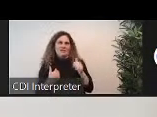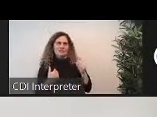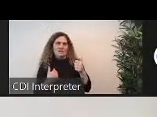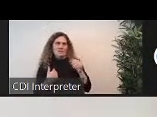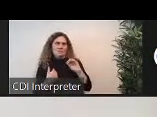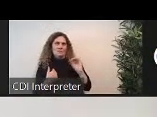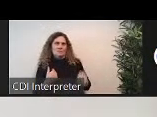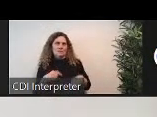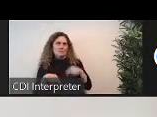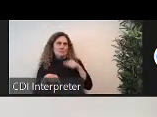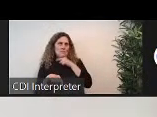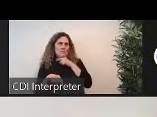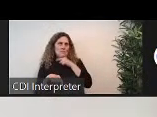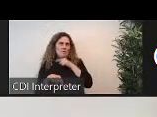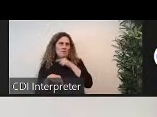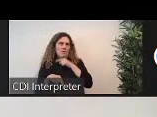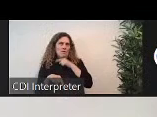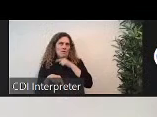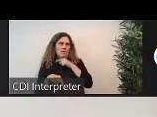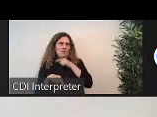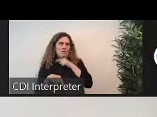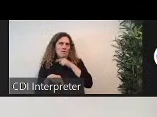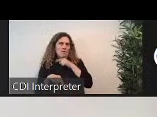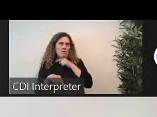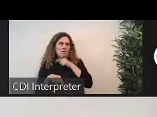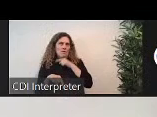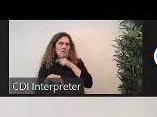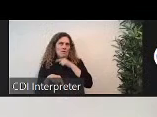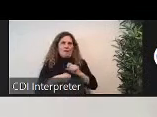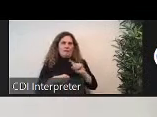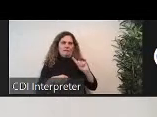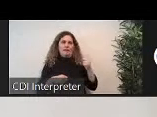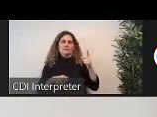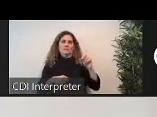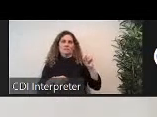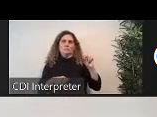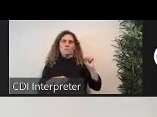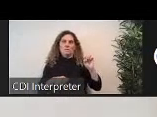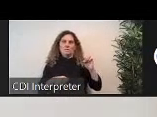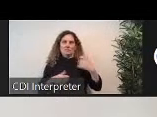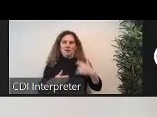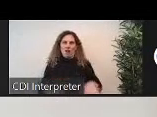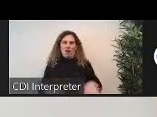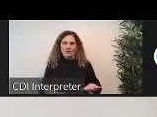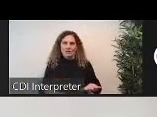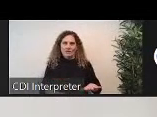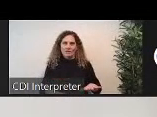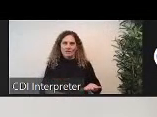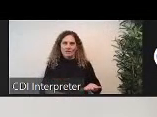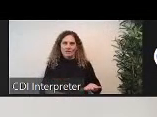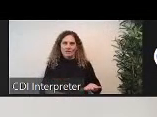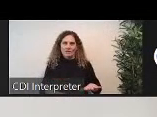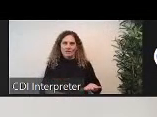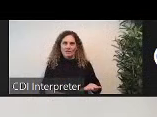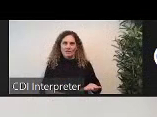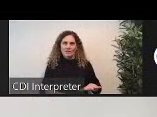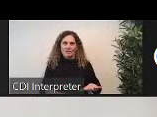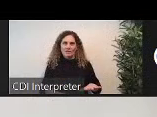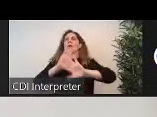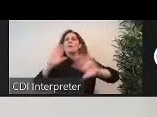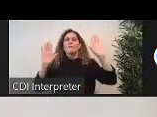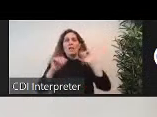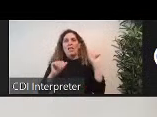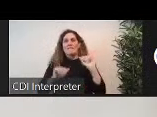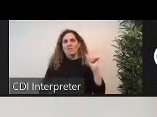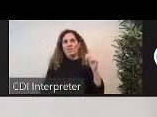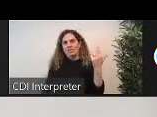to over 13% on average for the rest of the state. We did also see more than 14,000 individuals over 65 that did